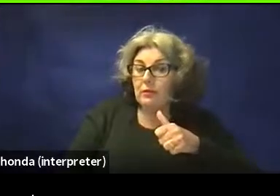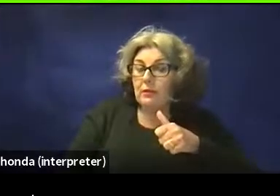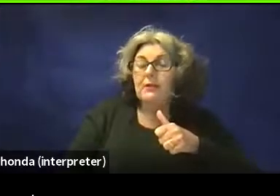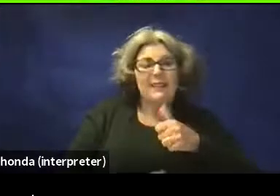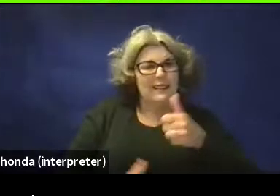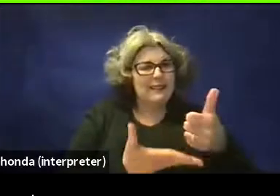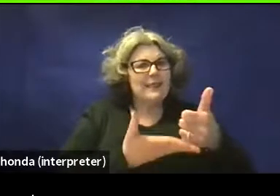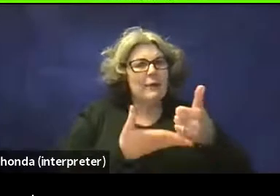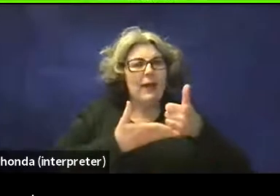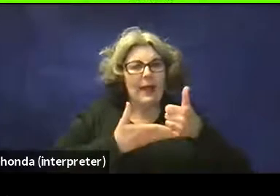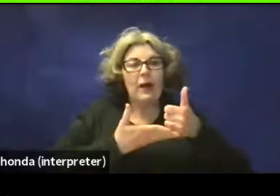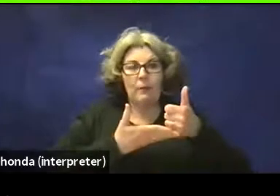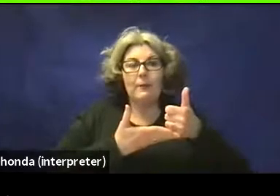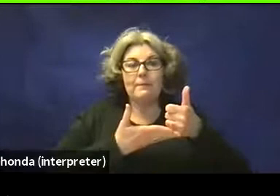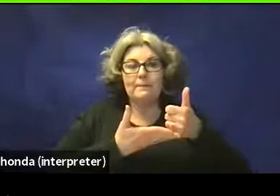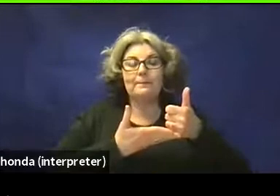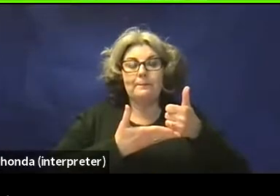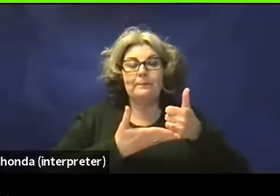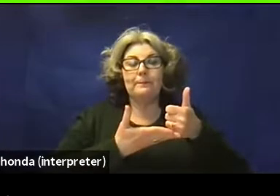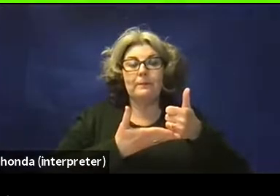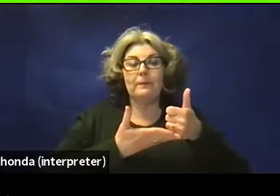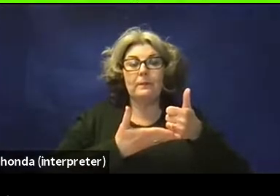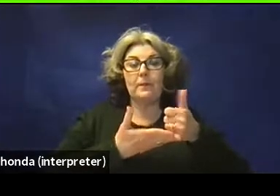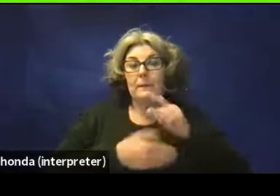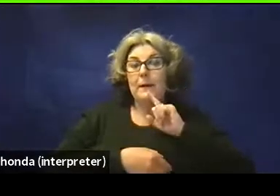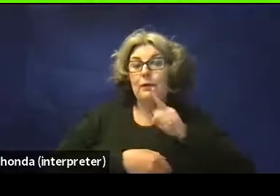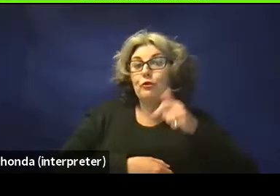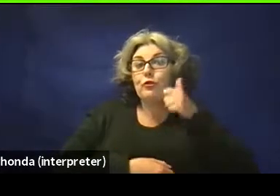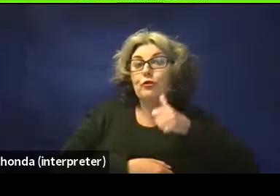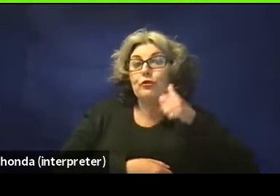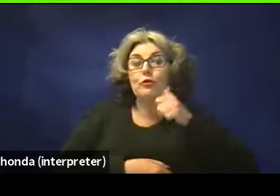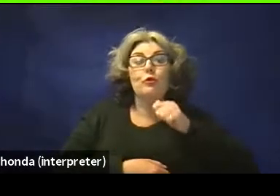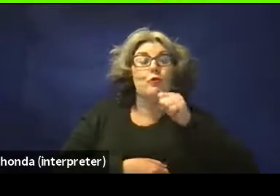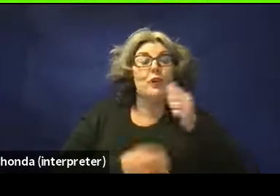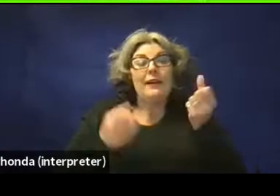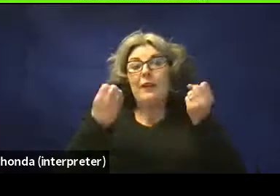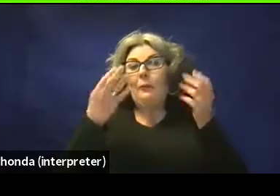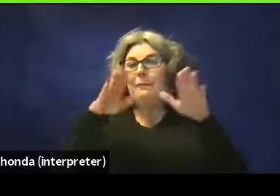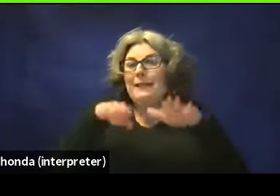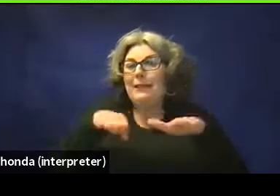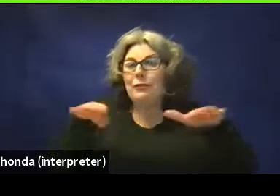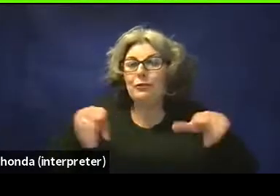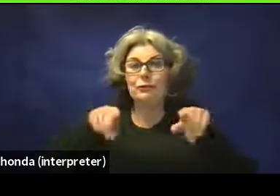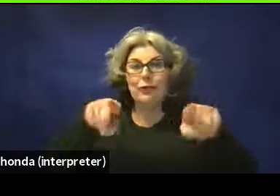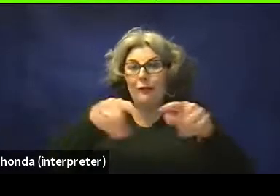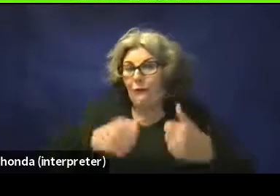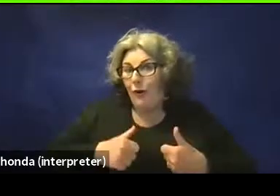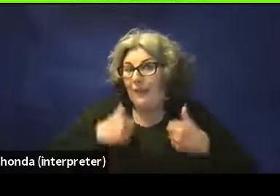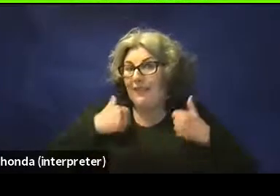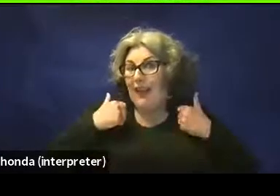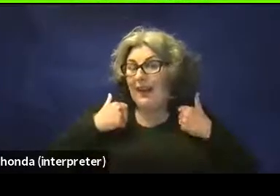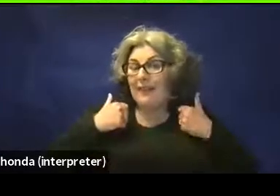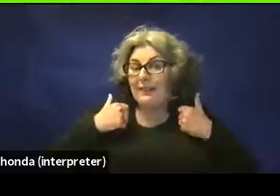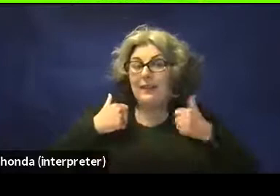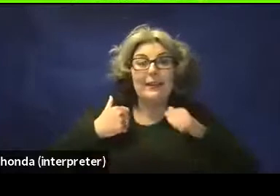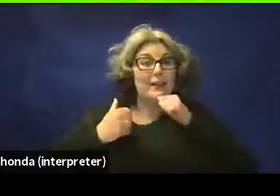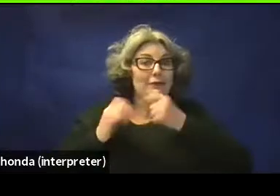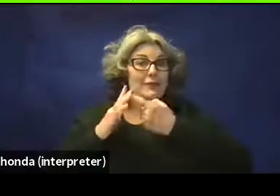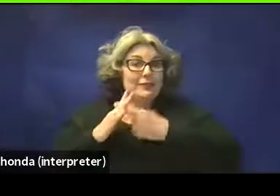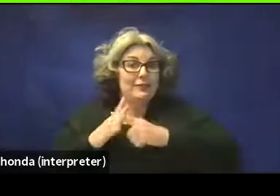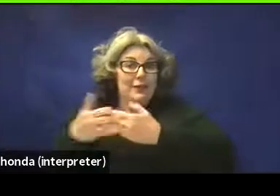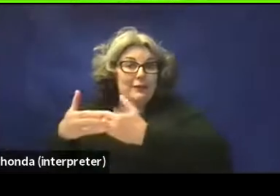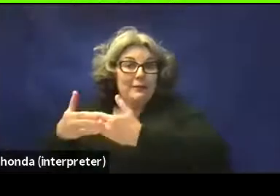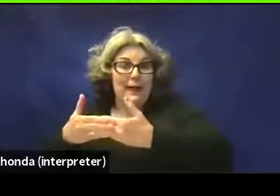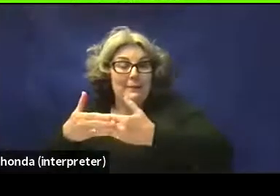help somewhat with making sure that she's not going to have so many children over her lifetime if she doesn't start having children